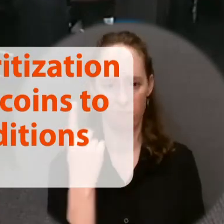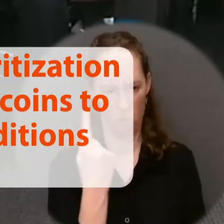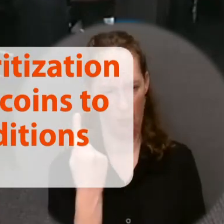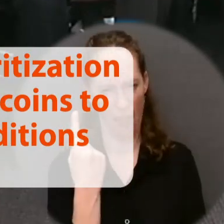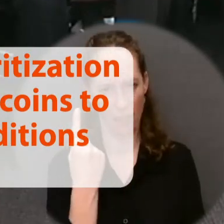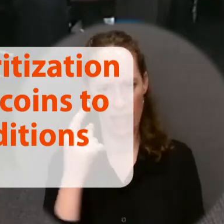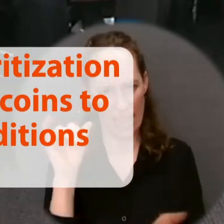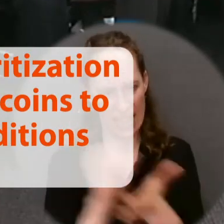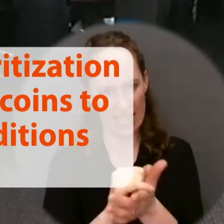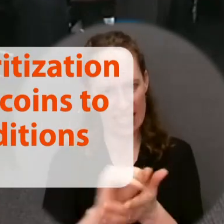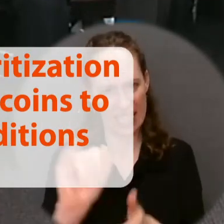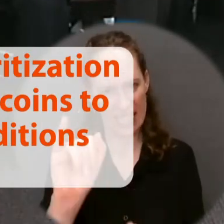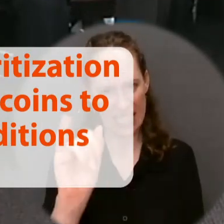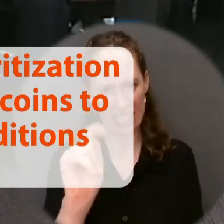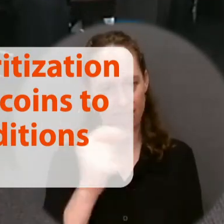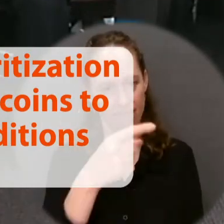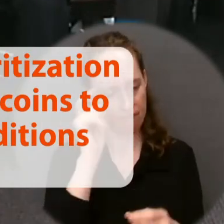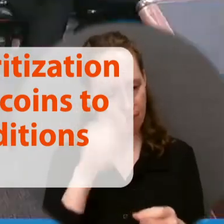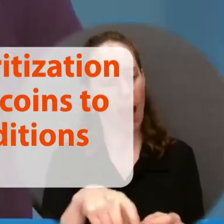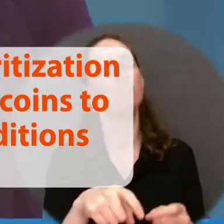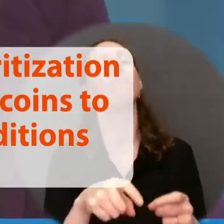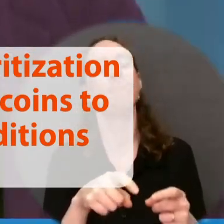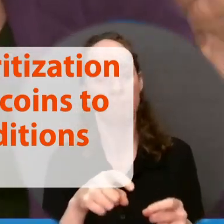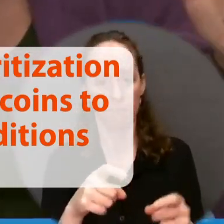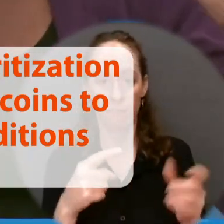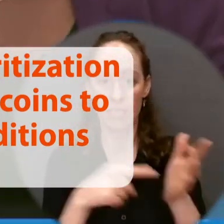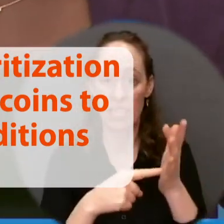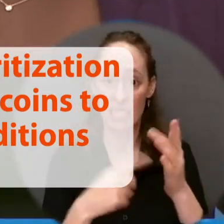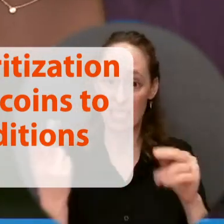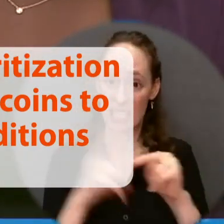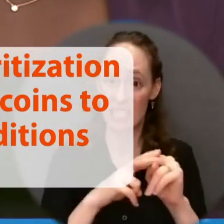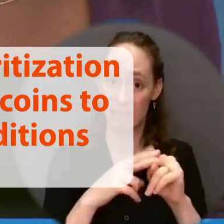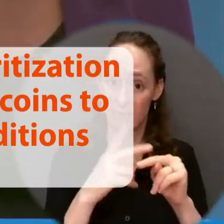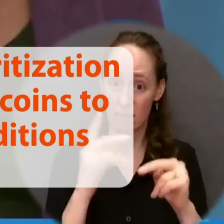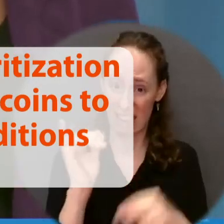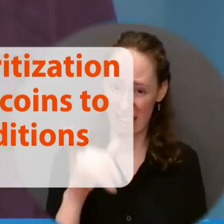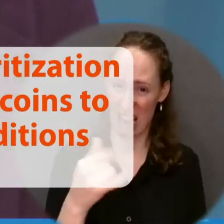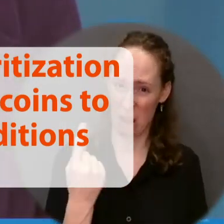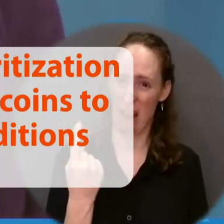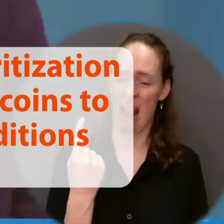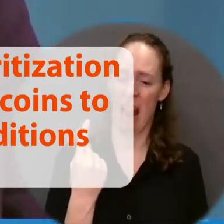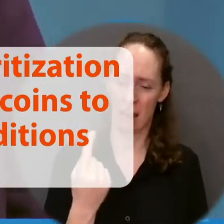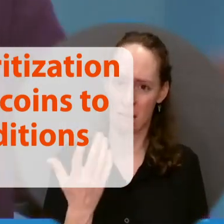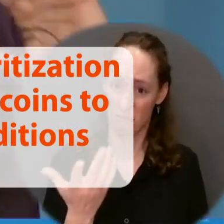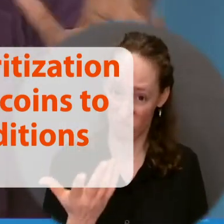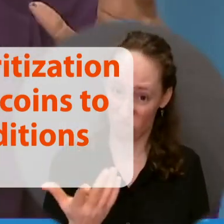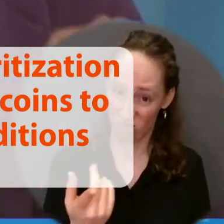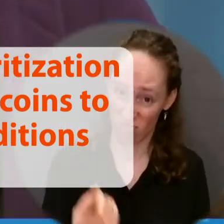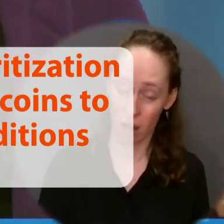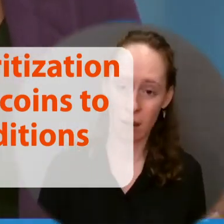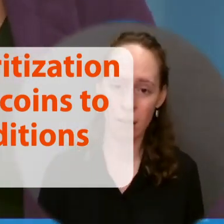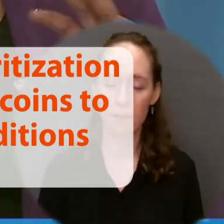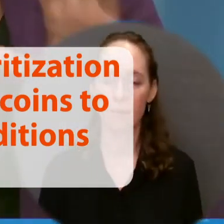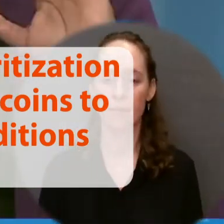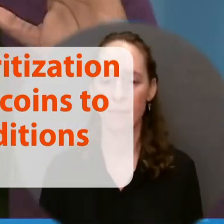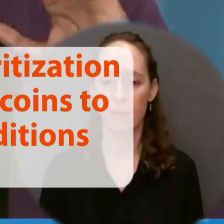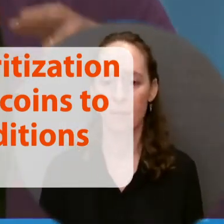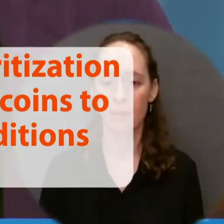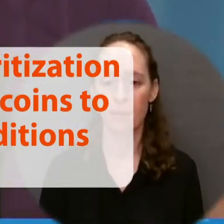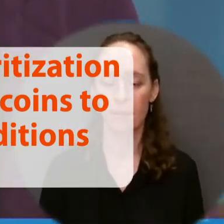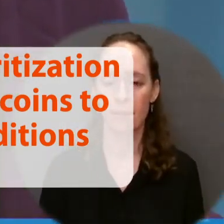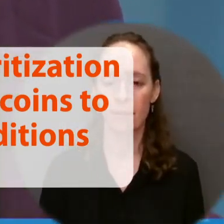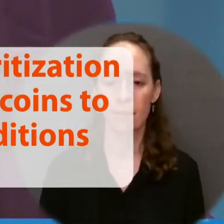the only option here in the view of the White House. So on any of the coins and mint coins, I know that's come up before, that's something that the Treasury deals with